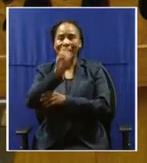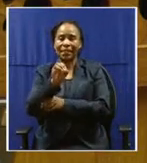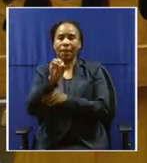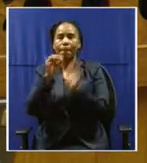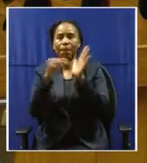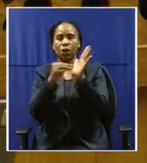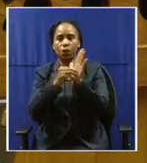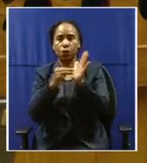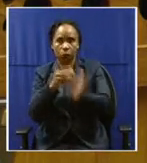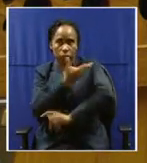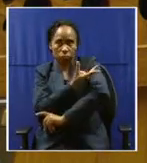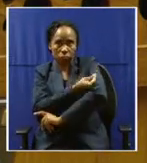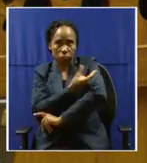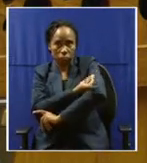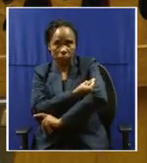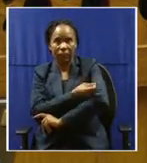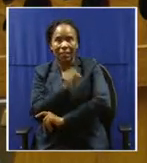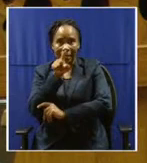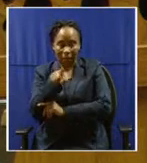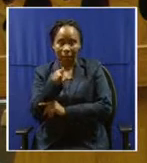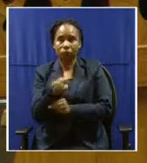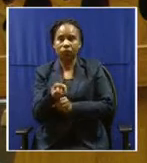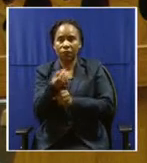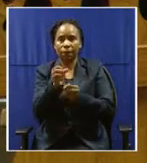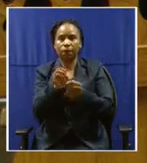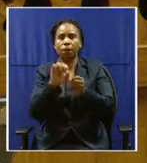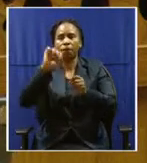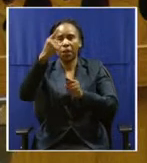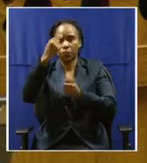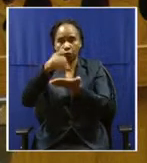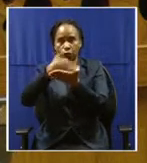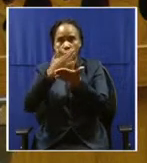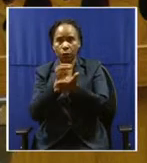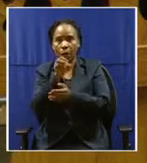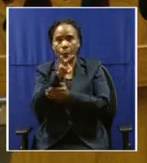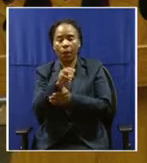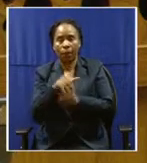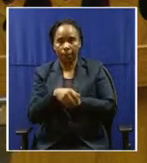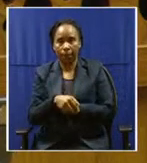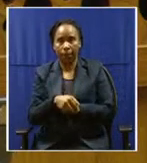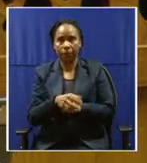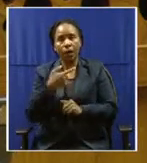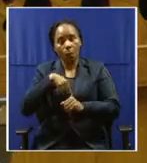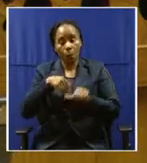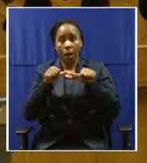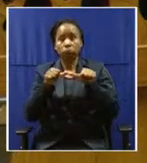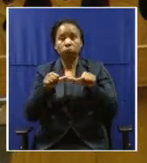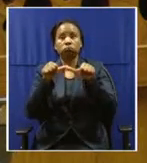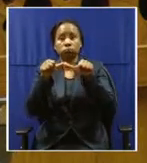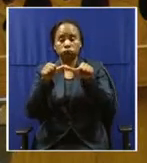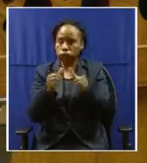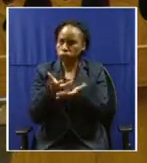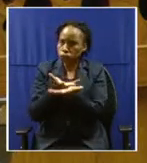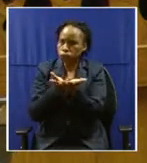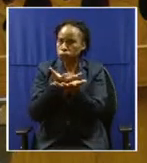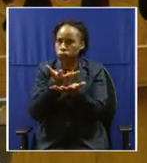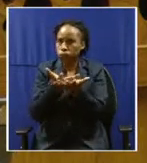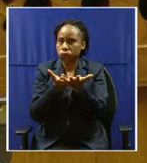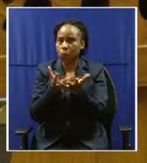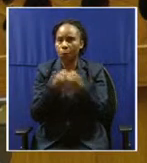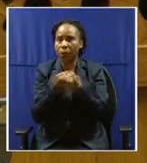with deliveries at the end of the first quarter. We are continuing our engagement with all